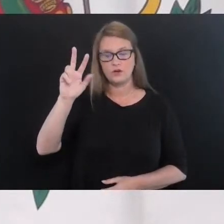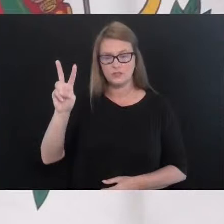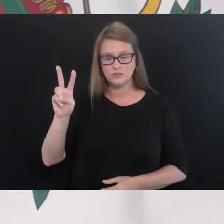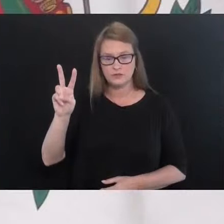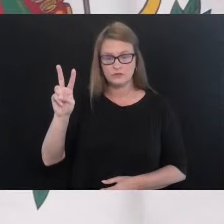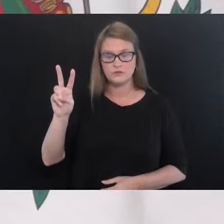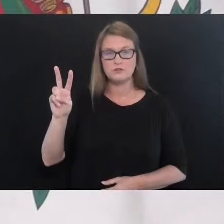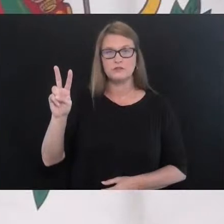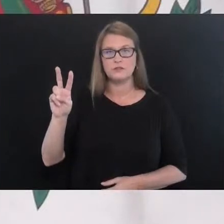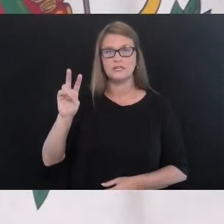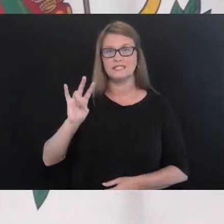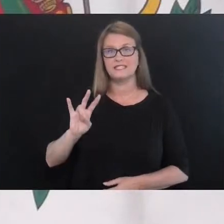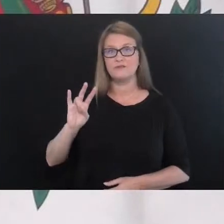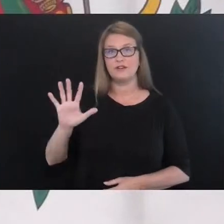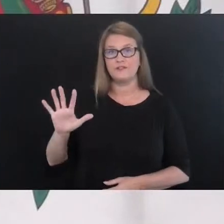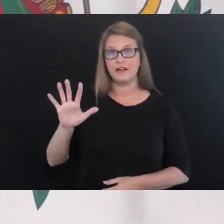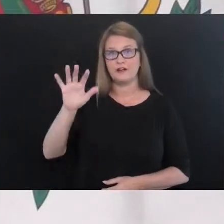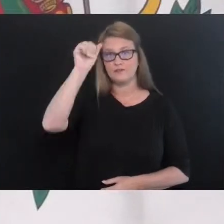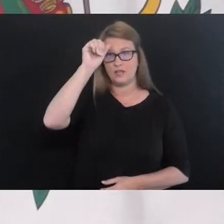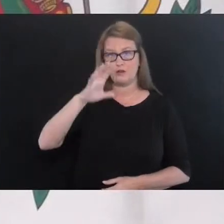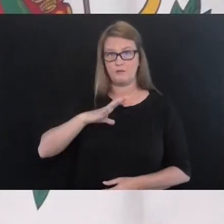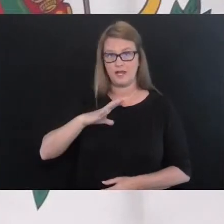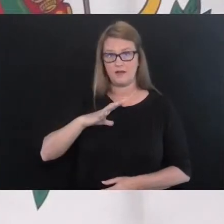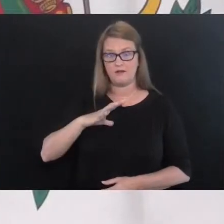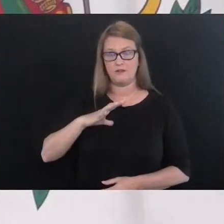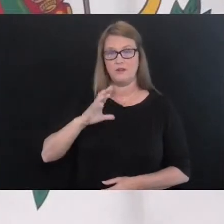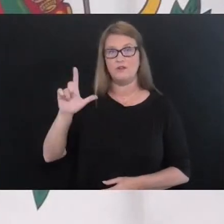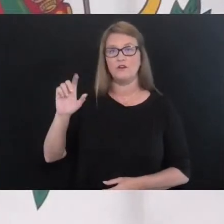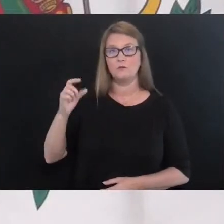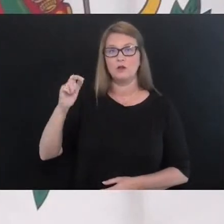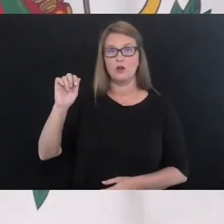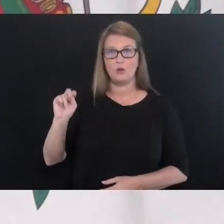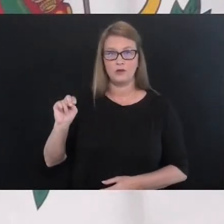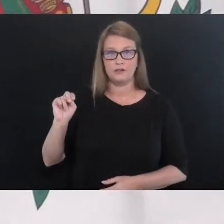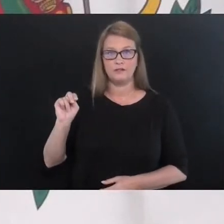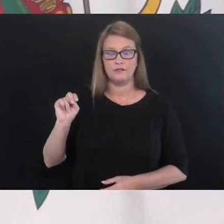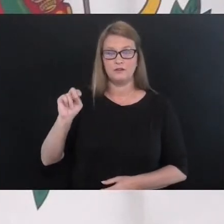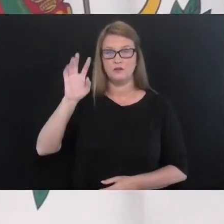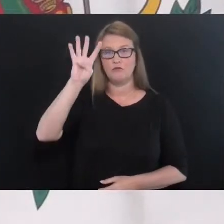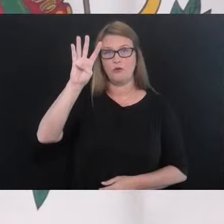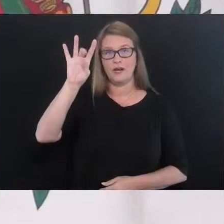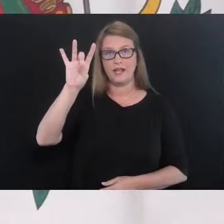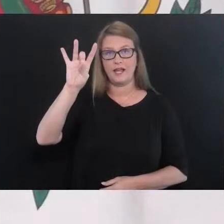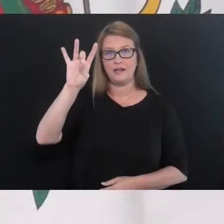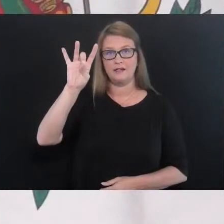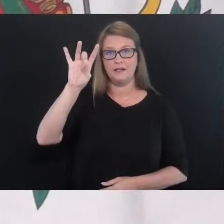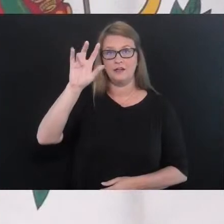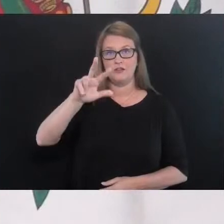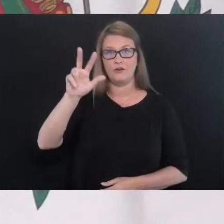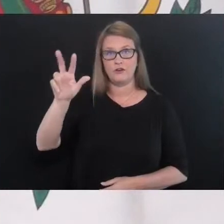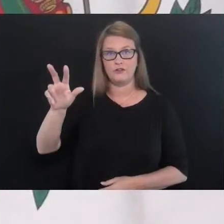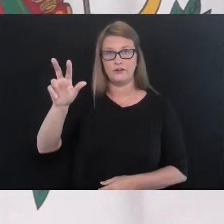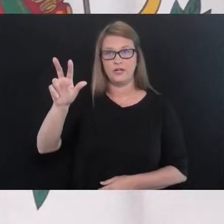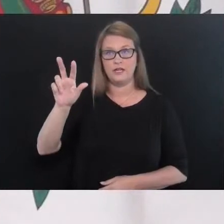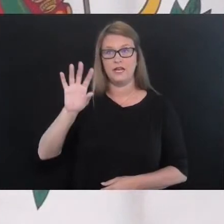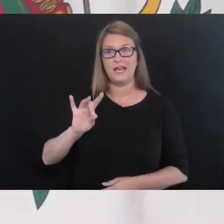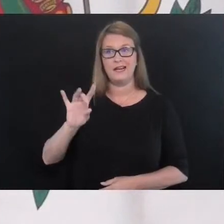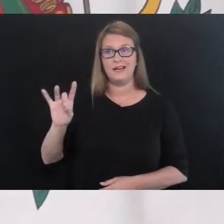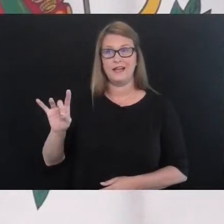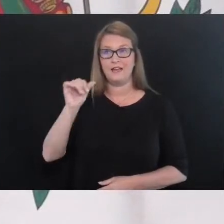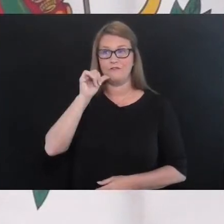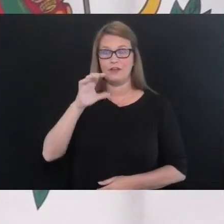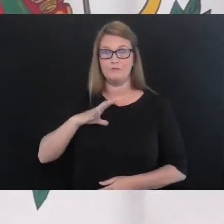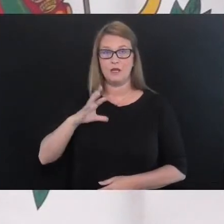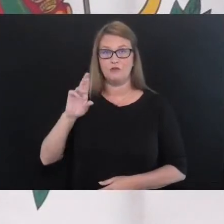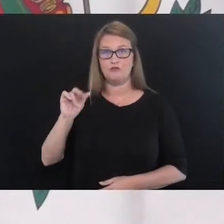4,832nd death is a 75-year-old male from Logan County. The 4,833rd death, an 88-year-old